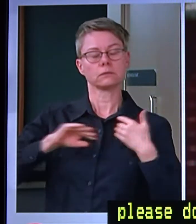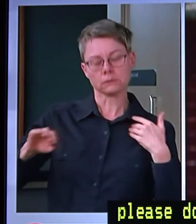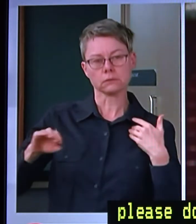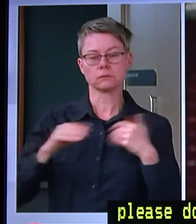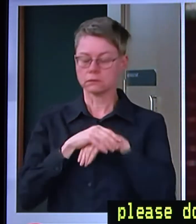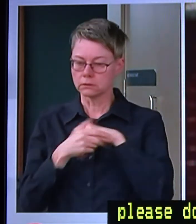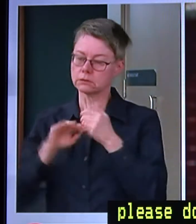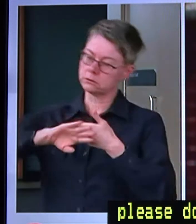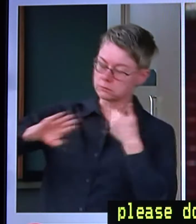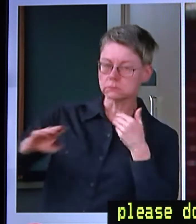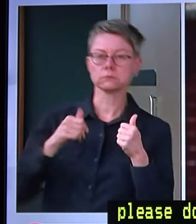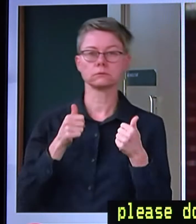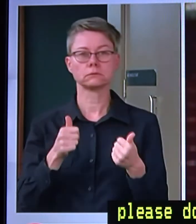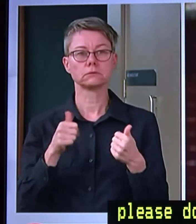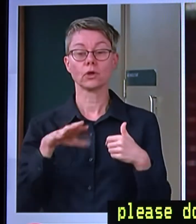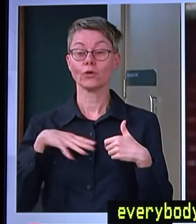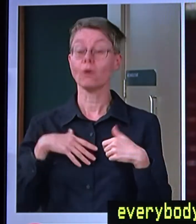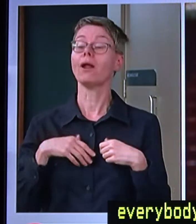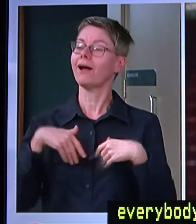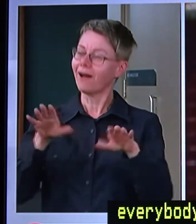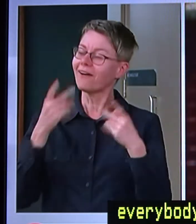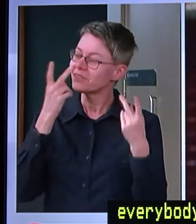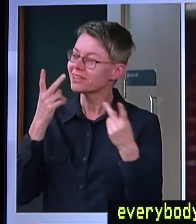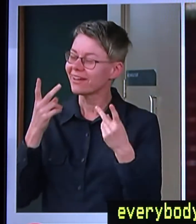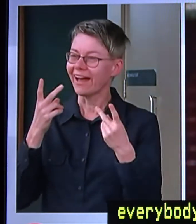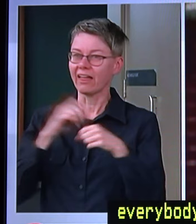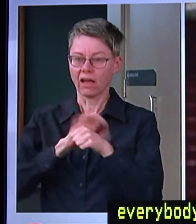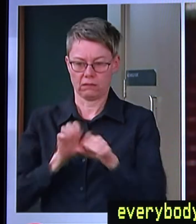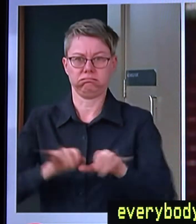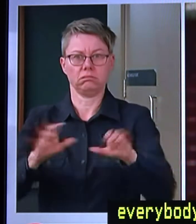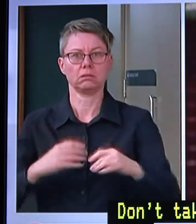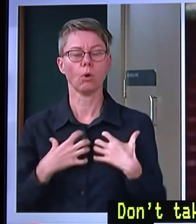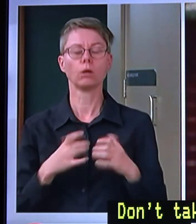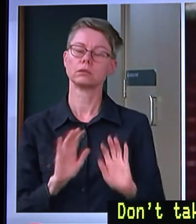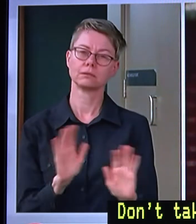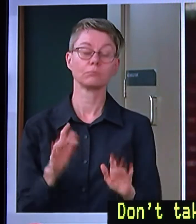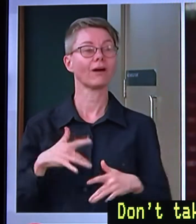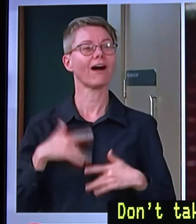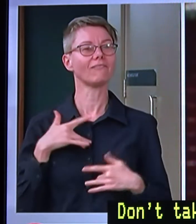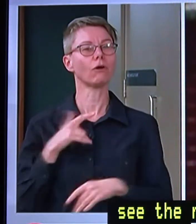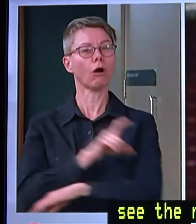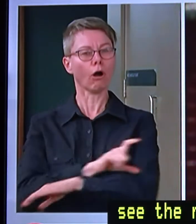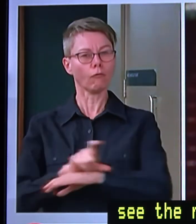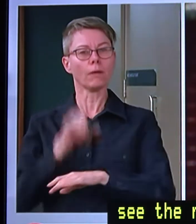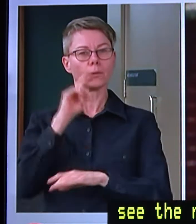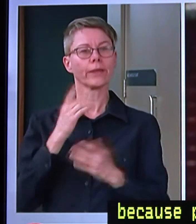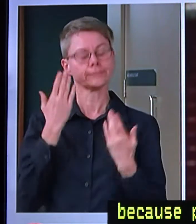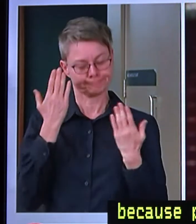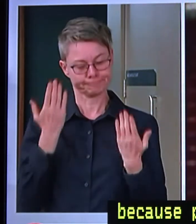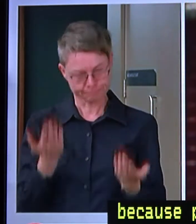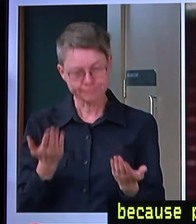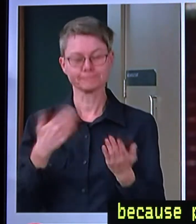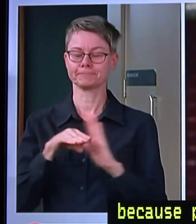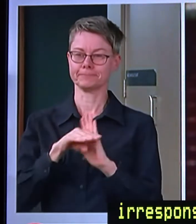see the numbers suddenly spike up because people are being irresponsible, and I'm absolutely confident that people will be responsible because there's too much at